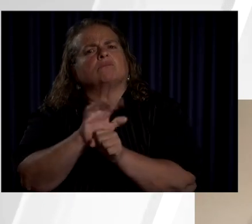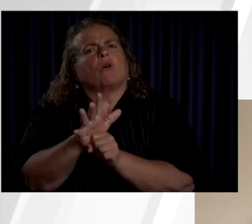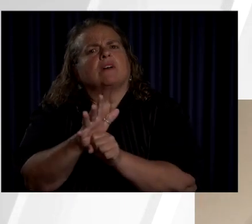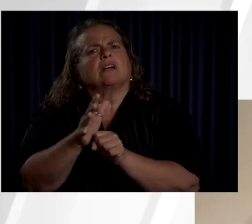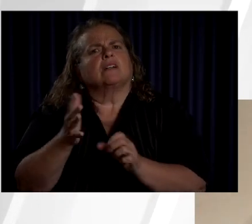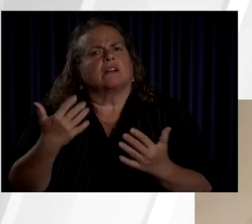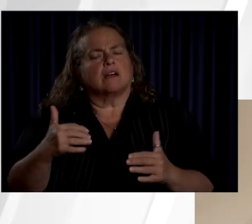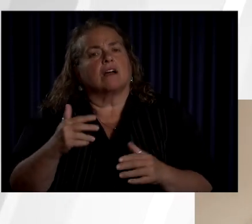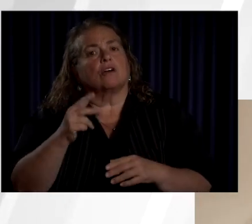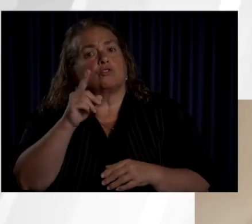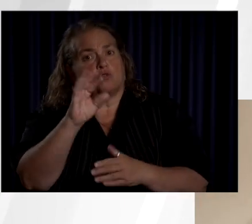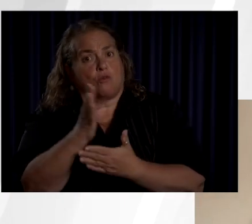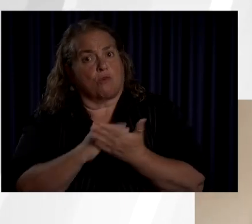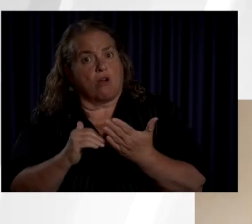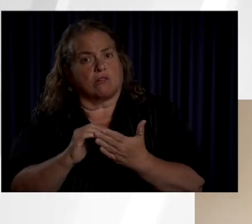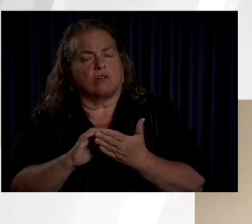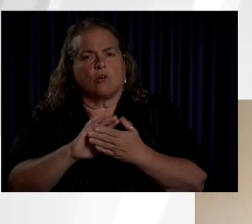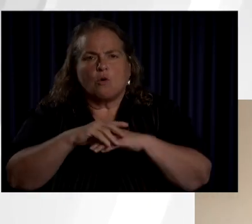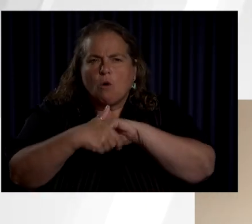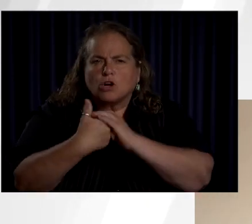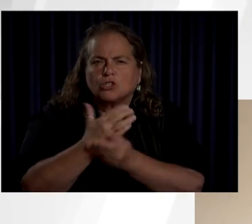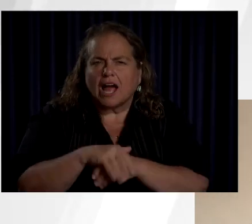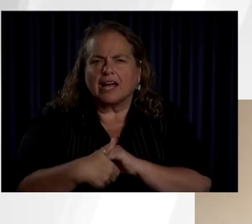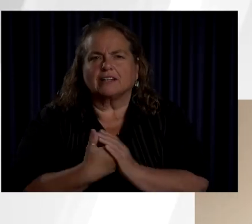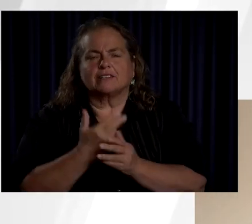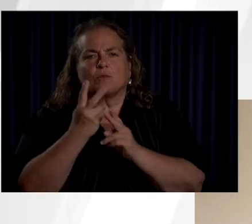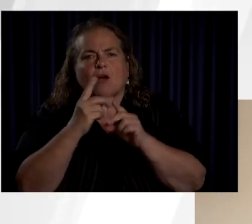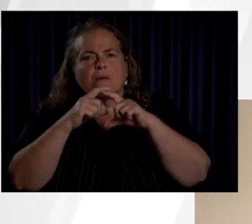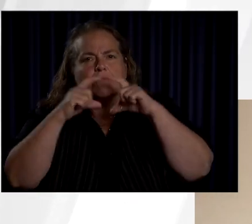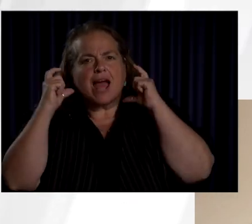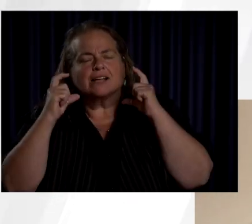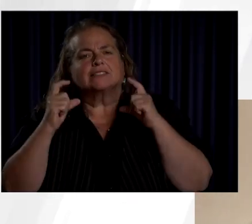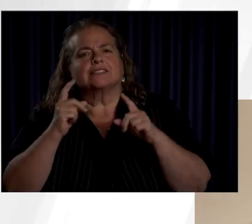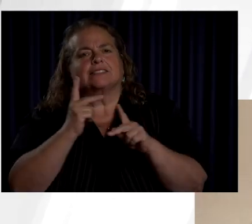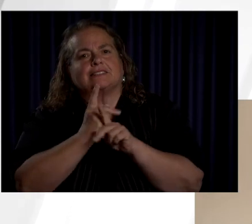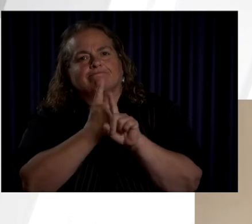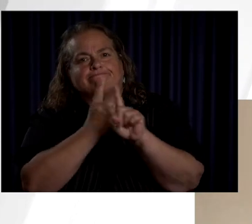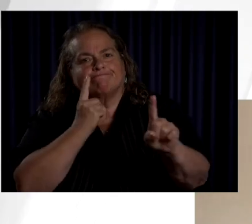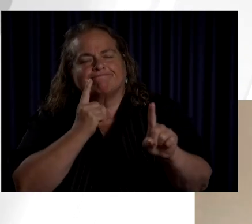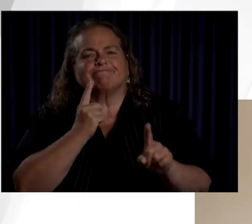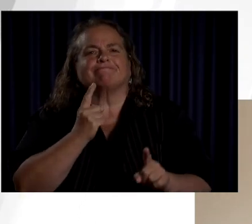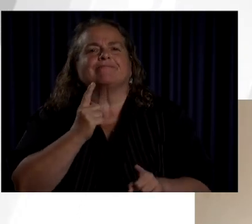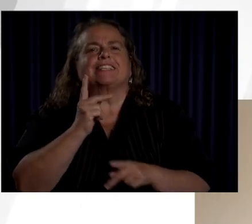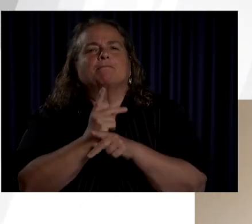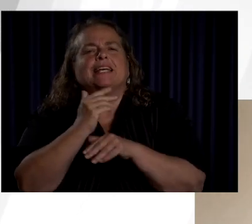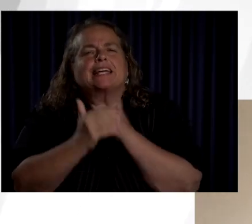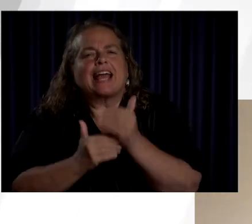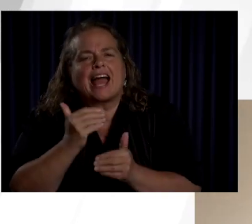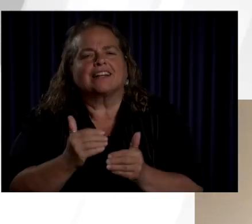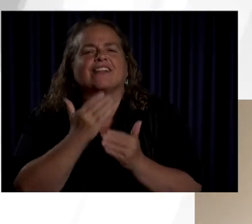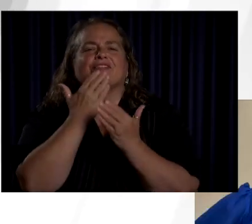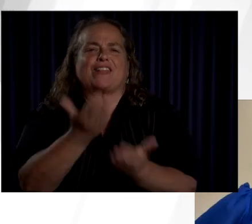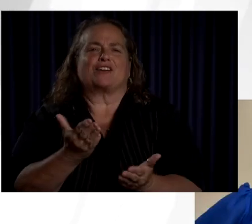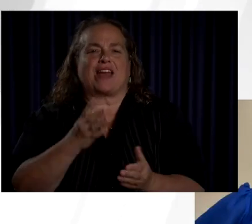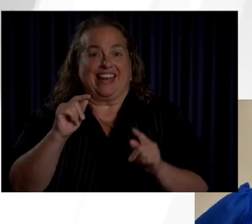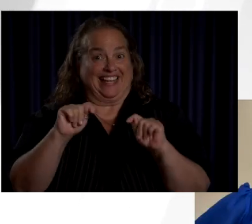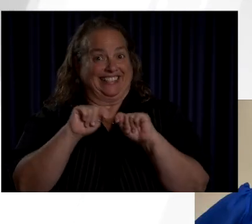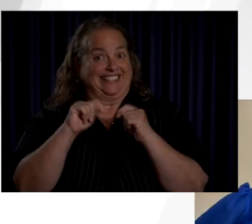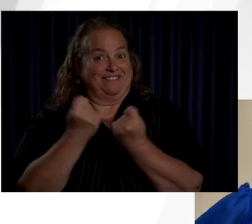Do your part and wear a mask, wash your hands, keep your distance, and be kind. Thank you. Team Kentucky.